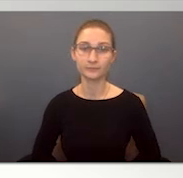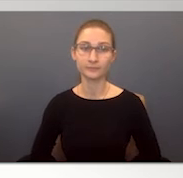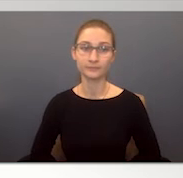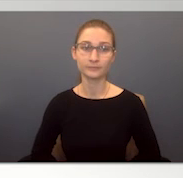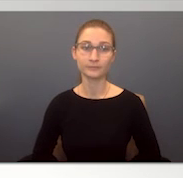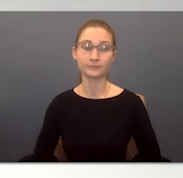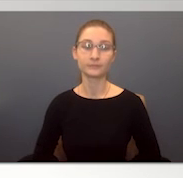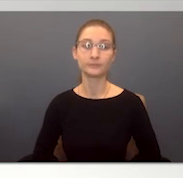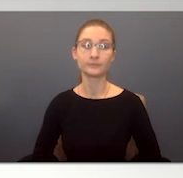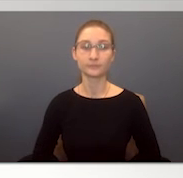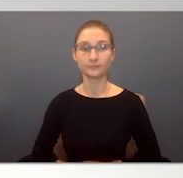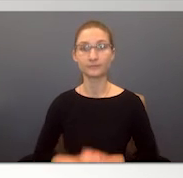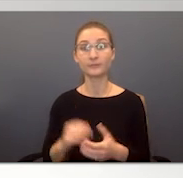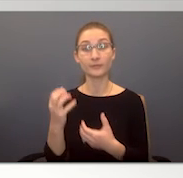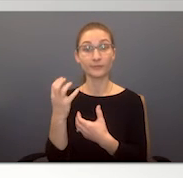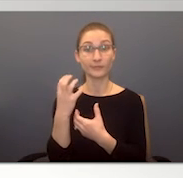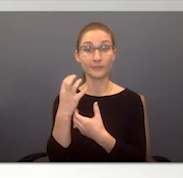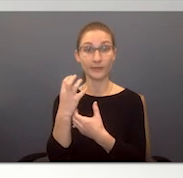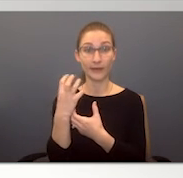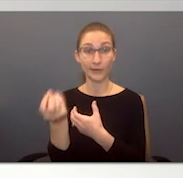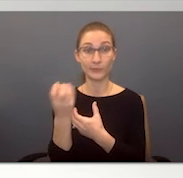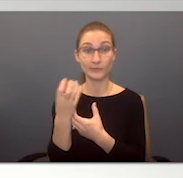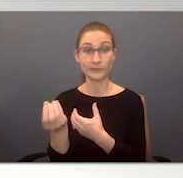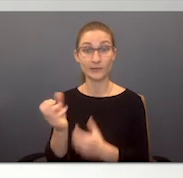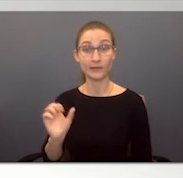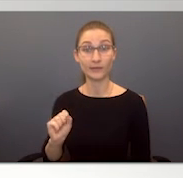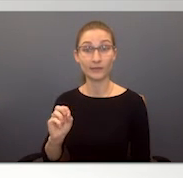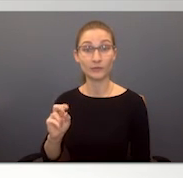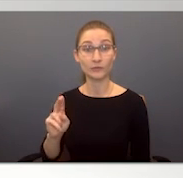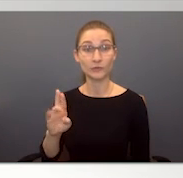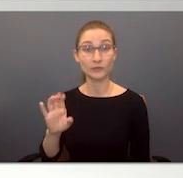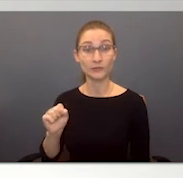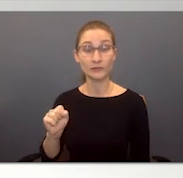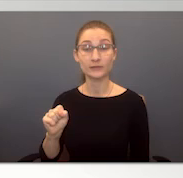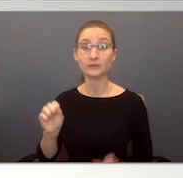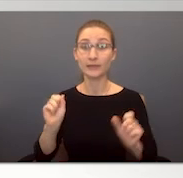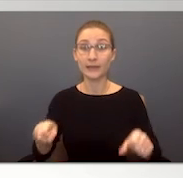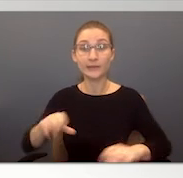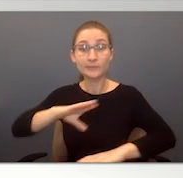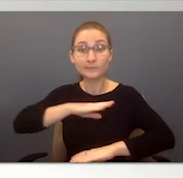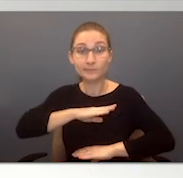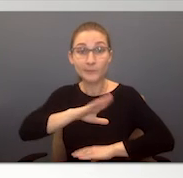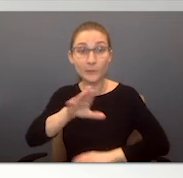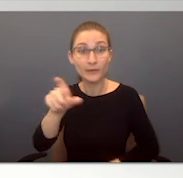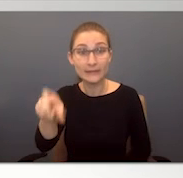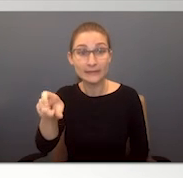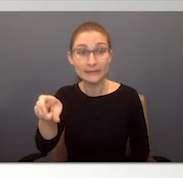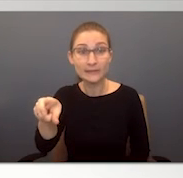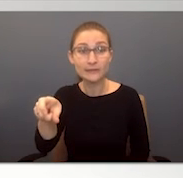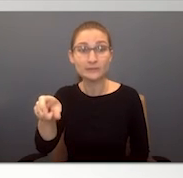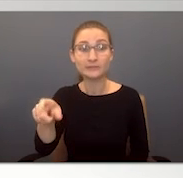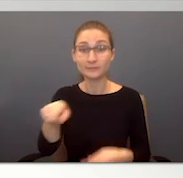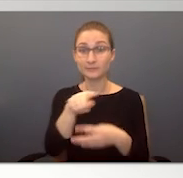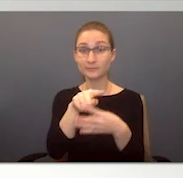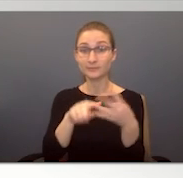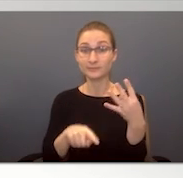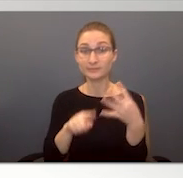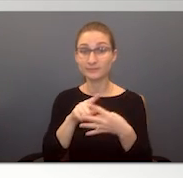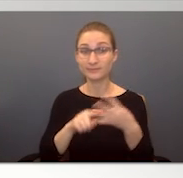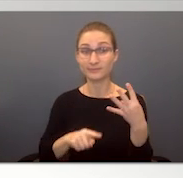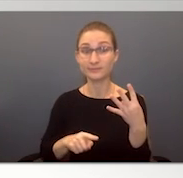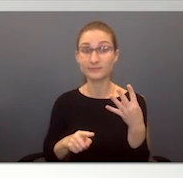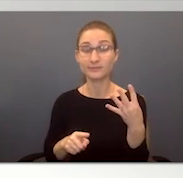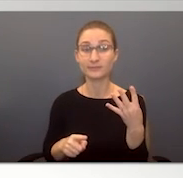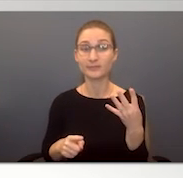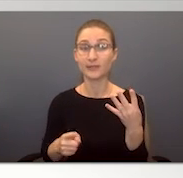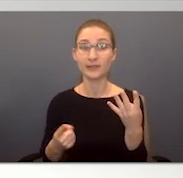forward, please. So, and then outside sources, to meet the needs during your recovery. None of